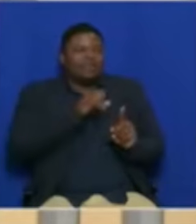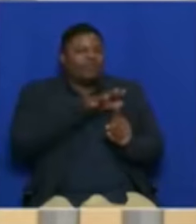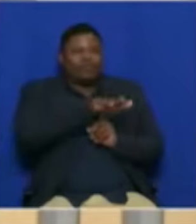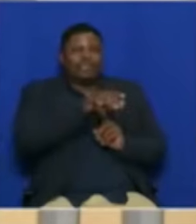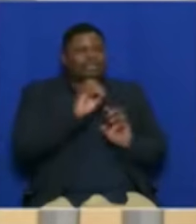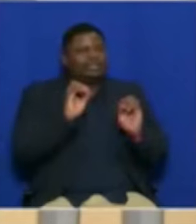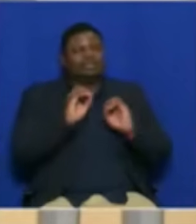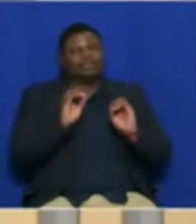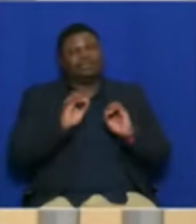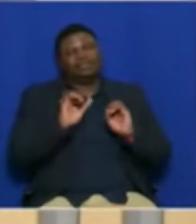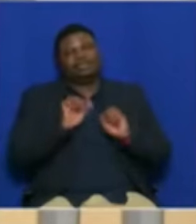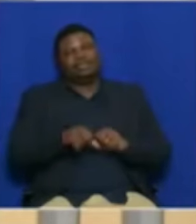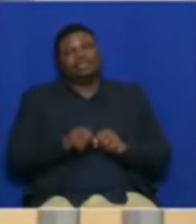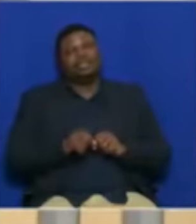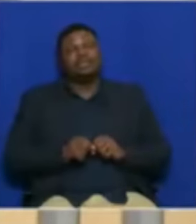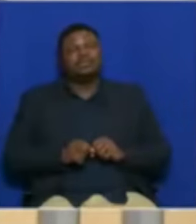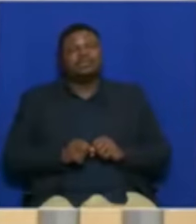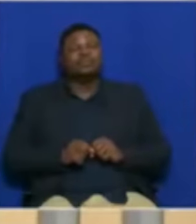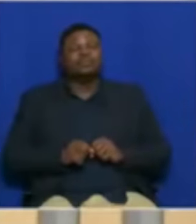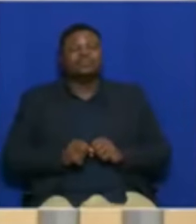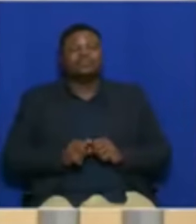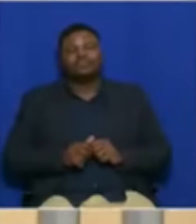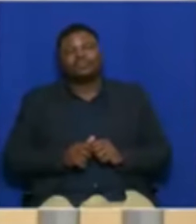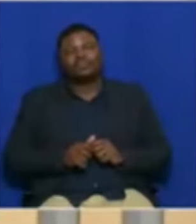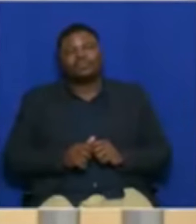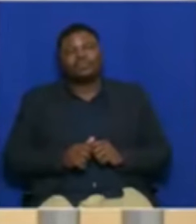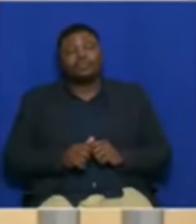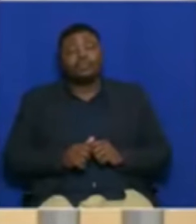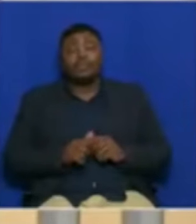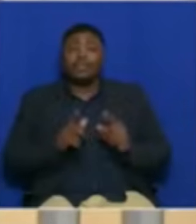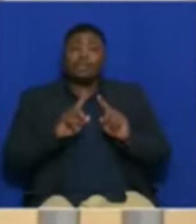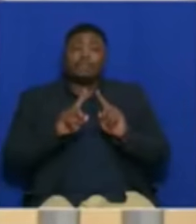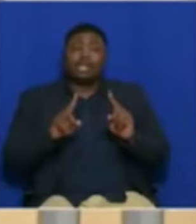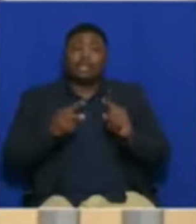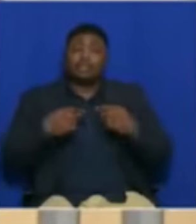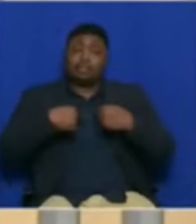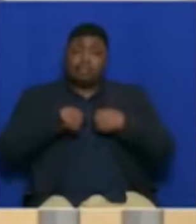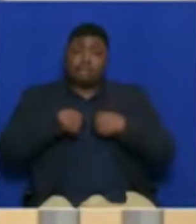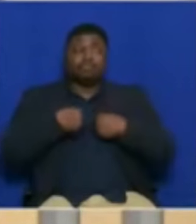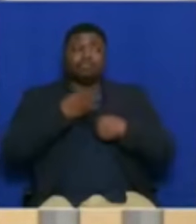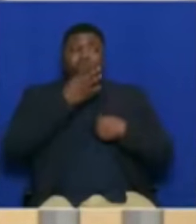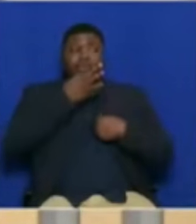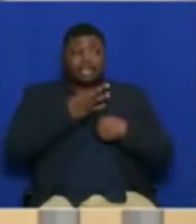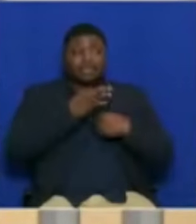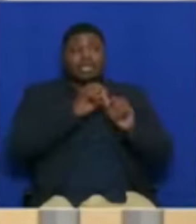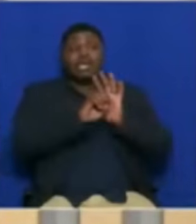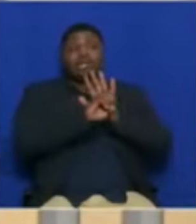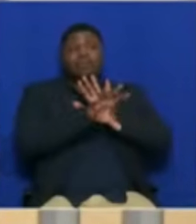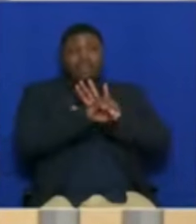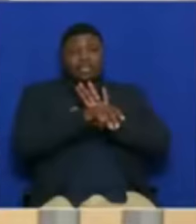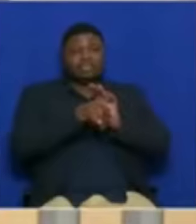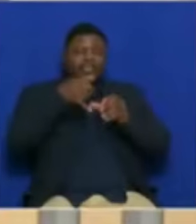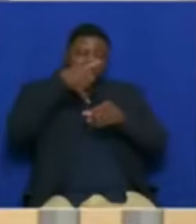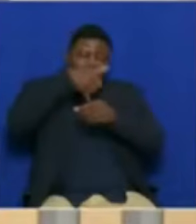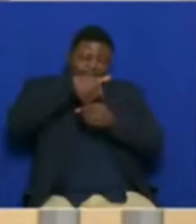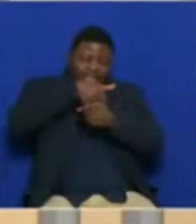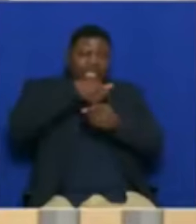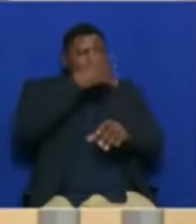my saying that, look, it's advertised externally, internally. What we looked at